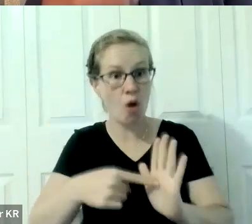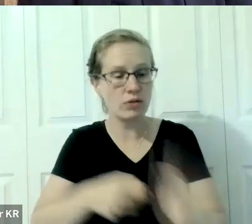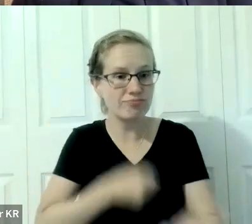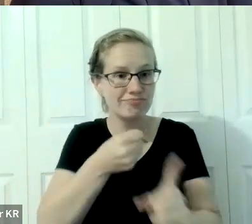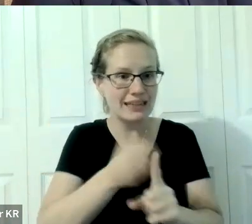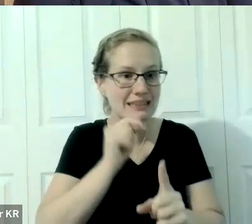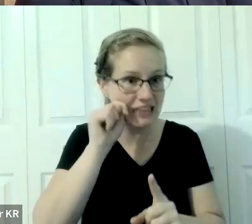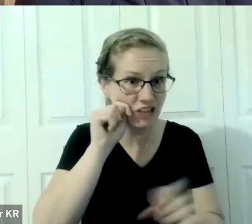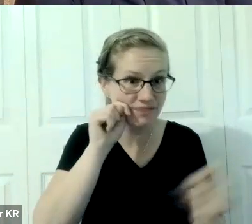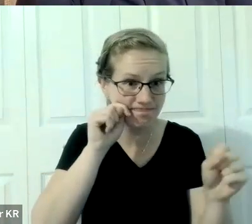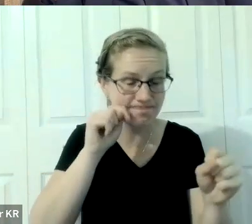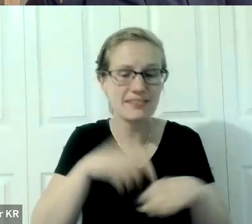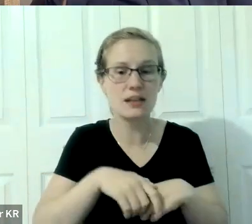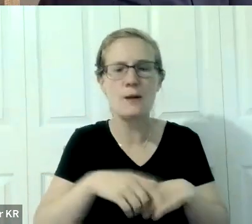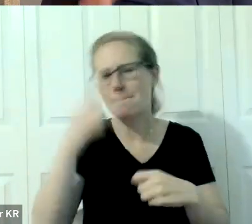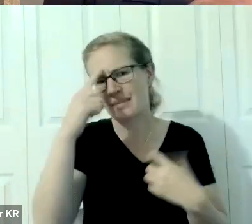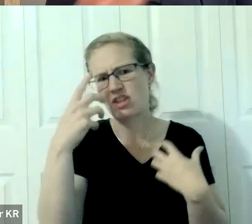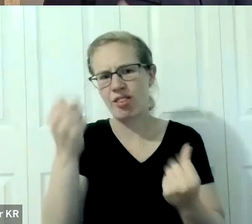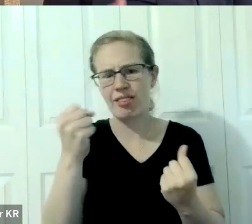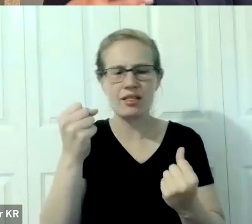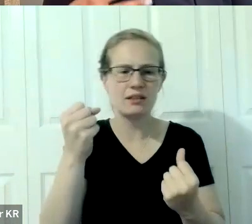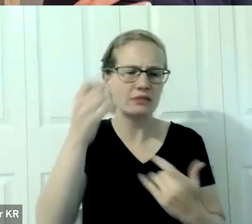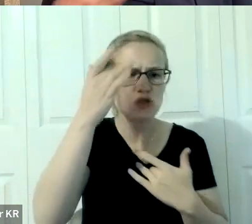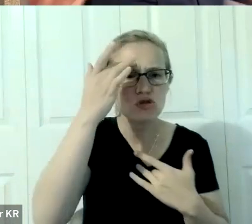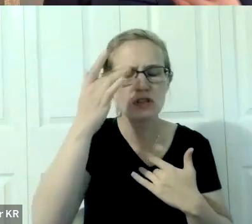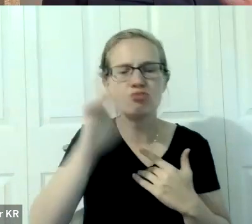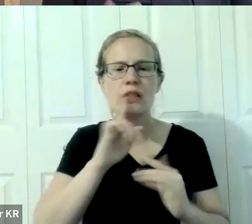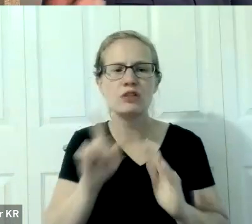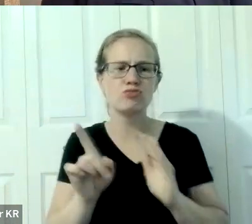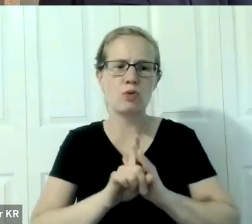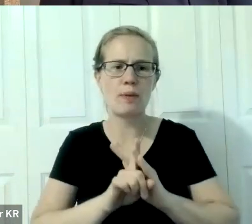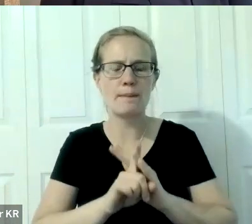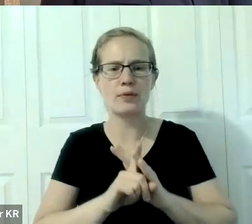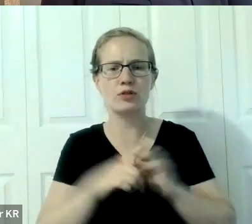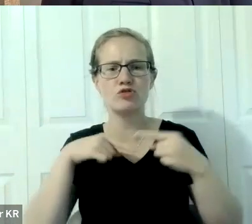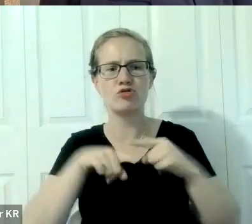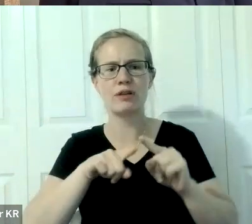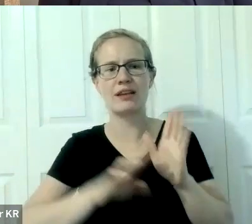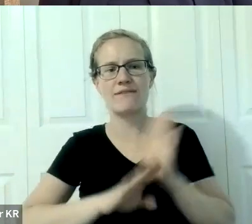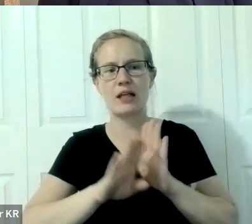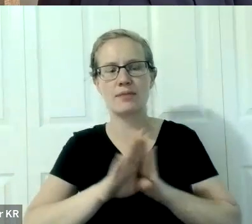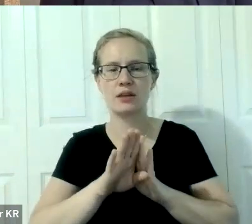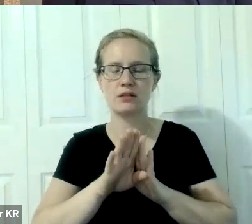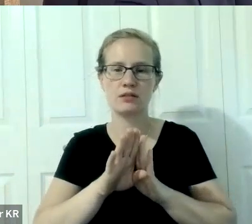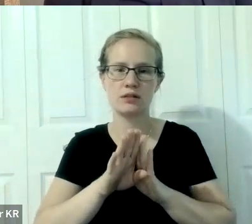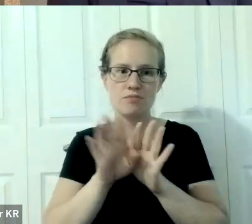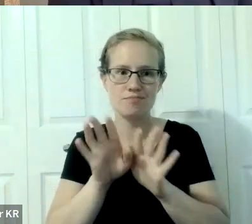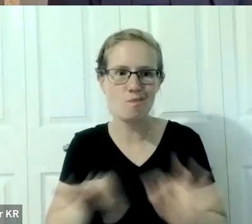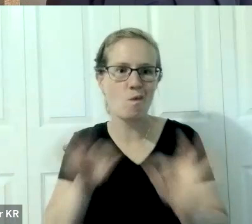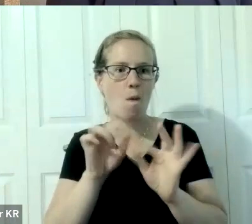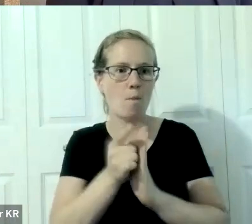teenagers. And I would say that mental health illness really shows up in these developmental pivotal moments in our